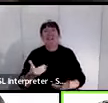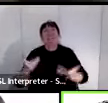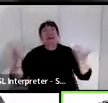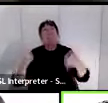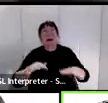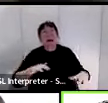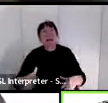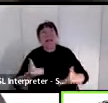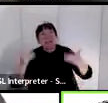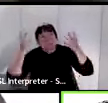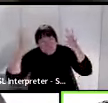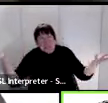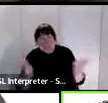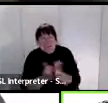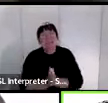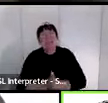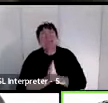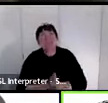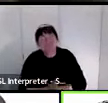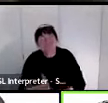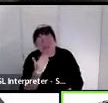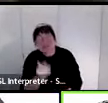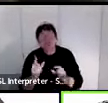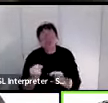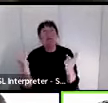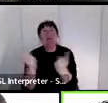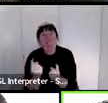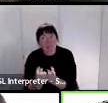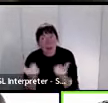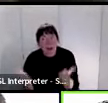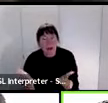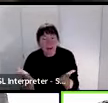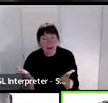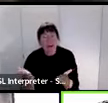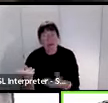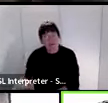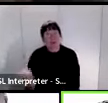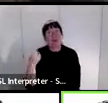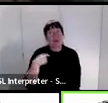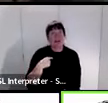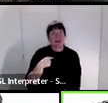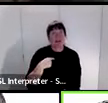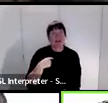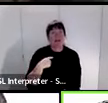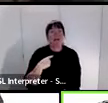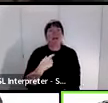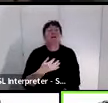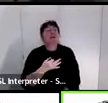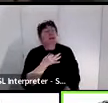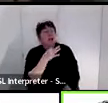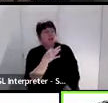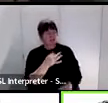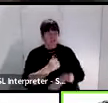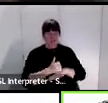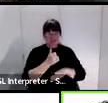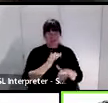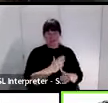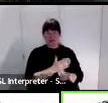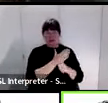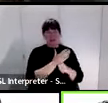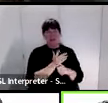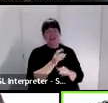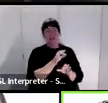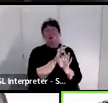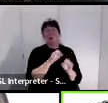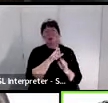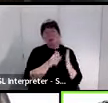Good God, gravy, please, for the love of God. And I think that asking to set priorities is a real able-bodied thing,